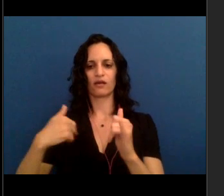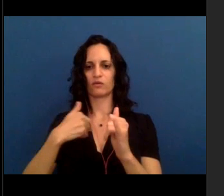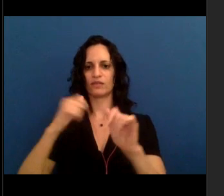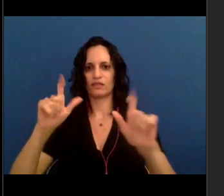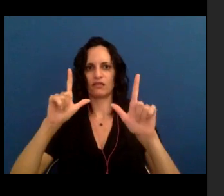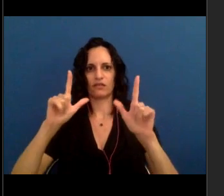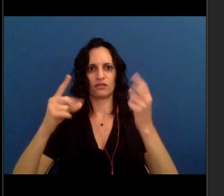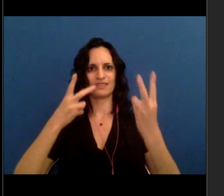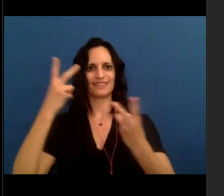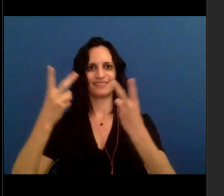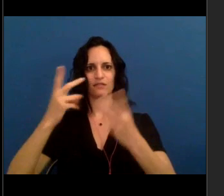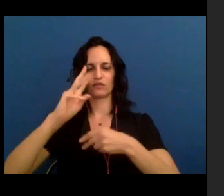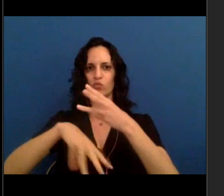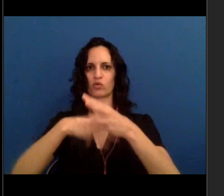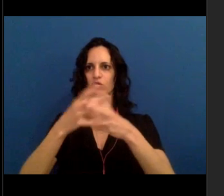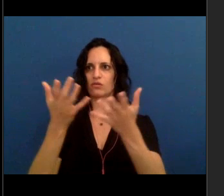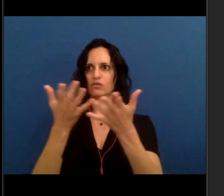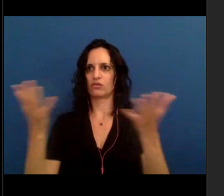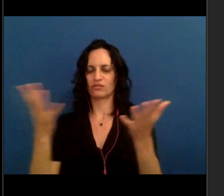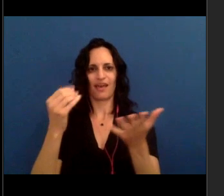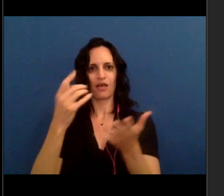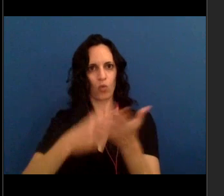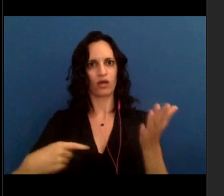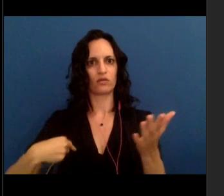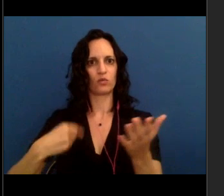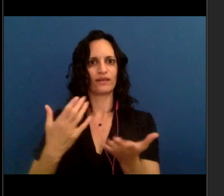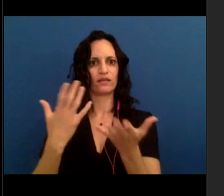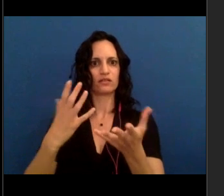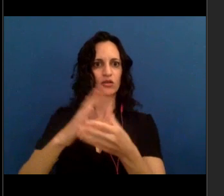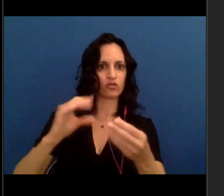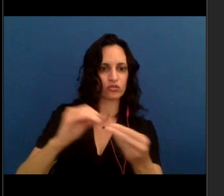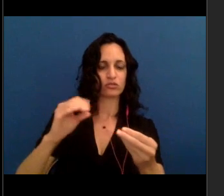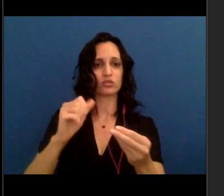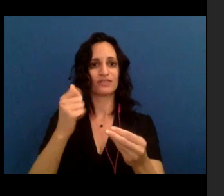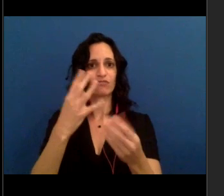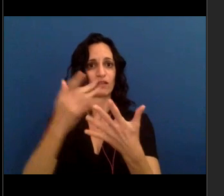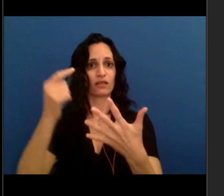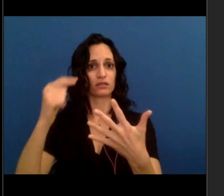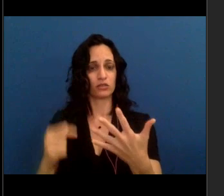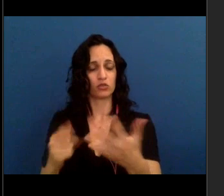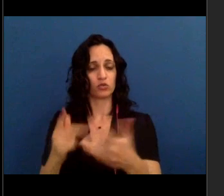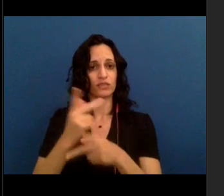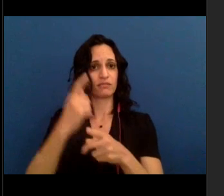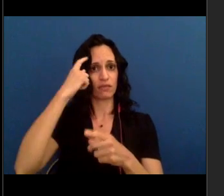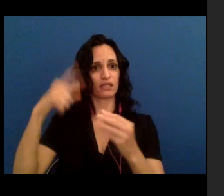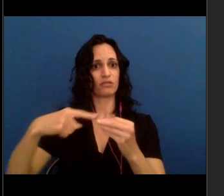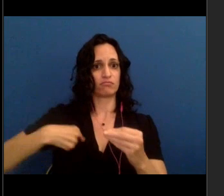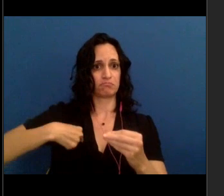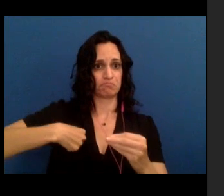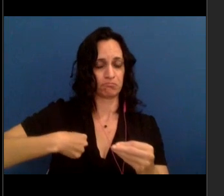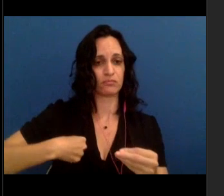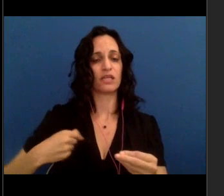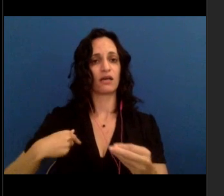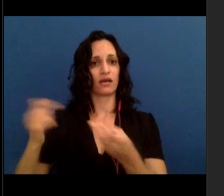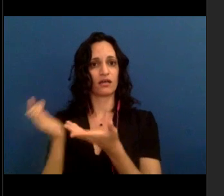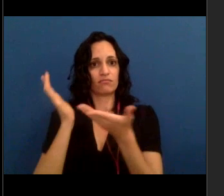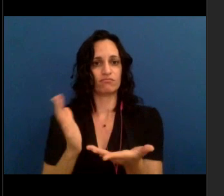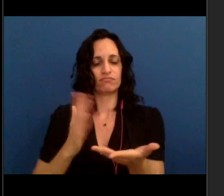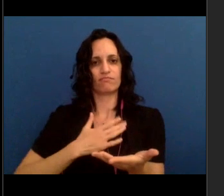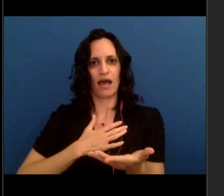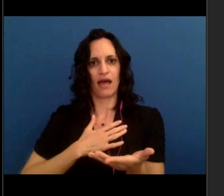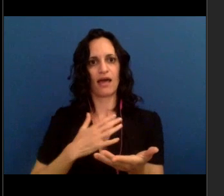about. So a number of factors informing what I'm going to be talking about today. First and foremost, being my own experiences as a Black